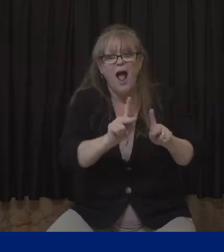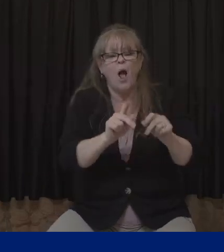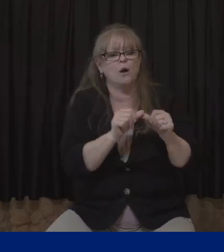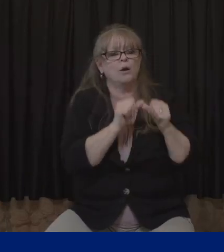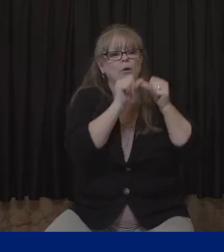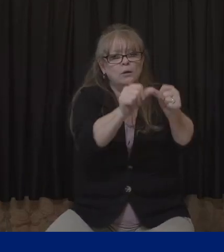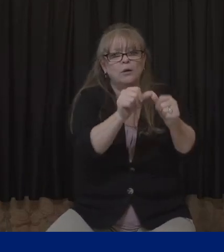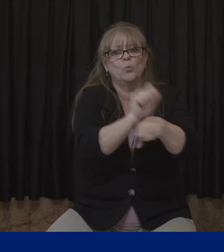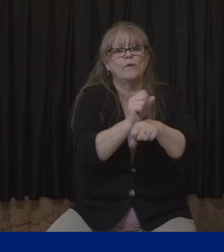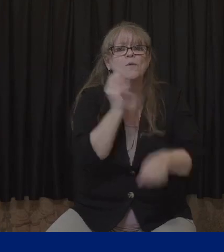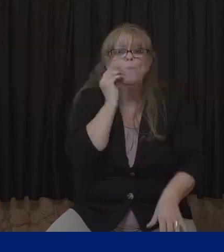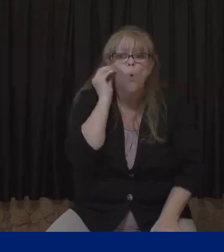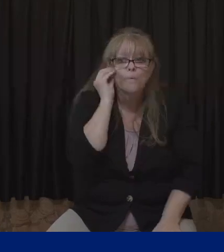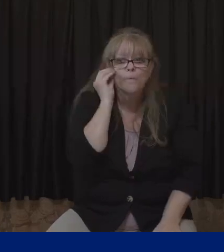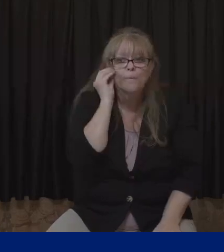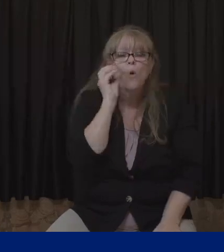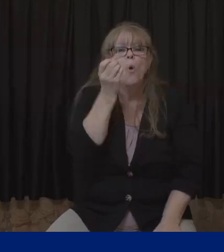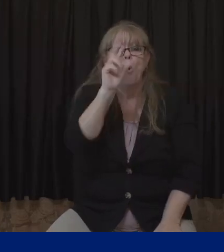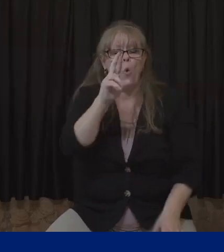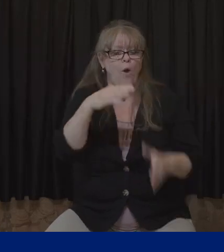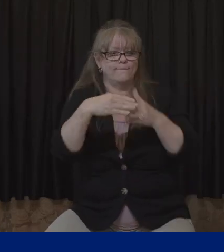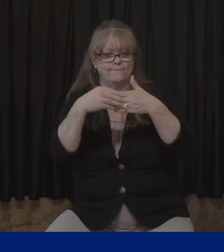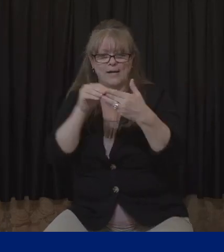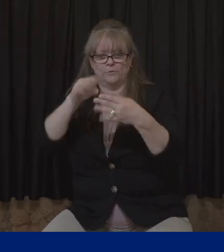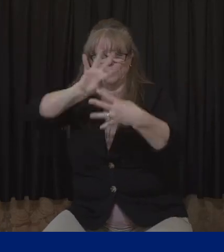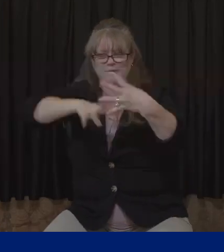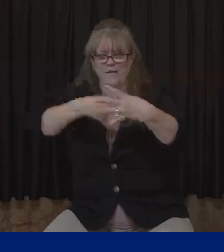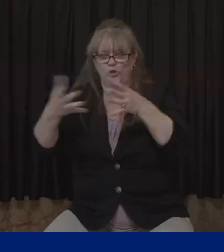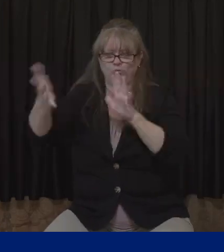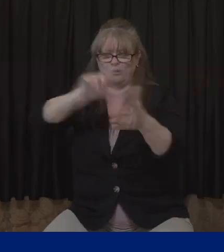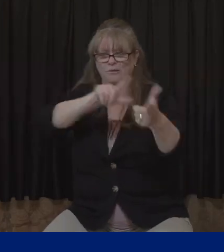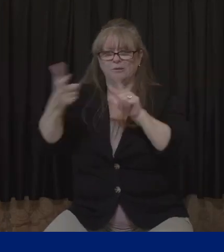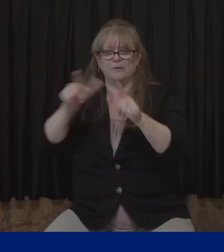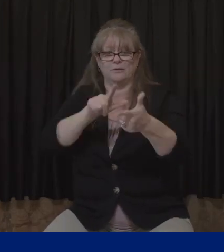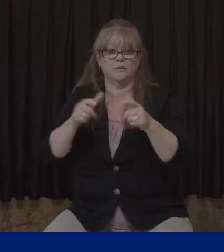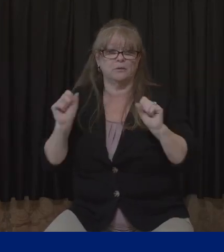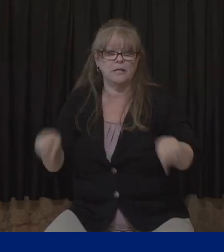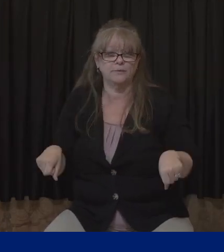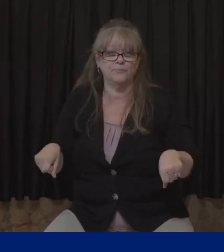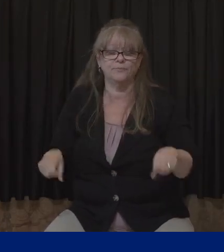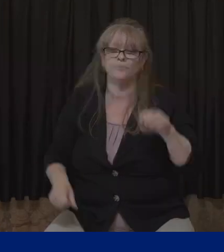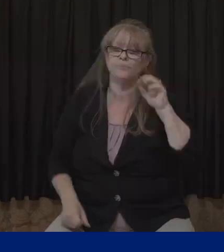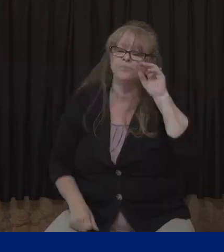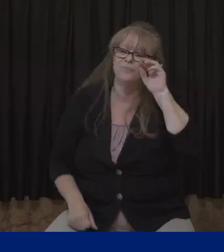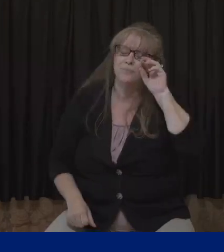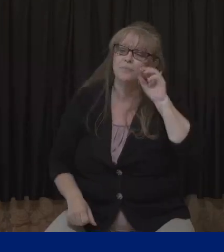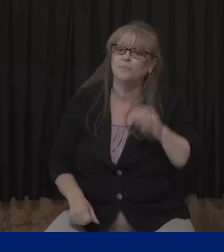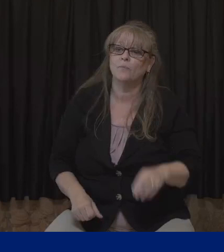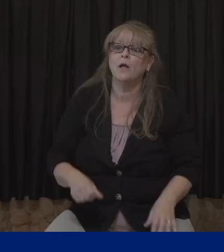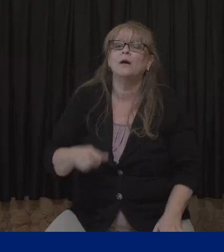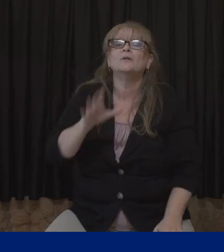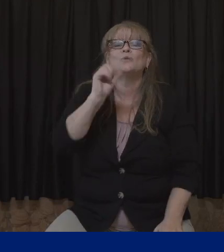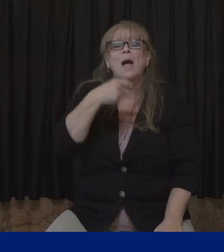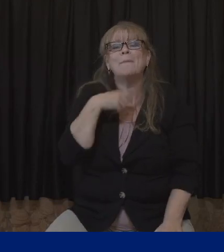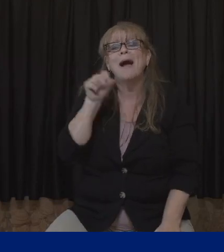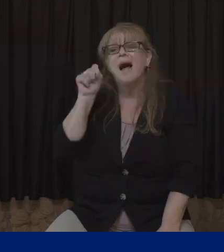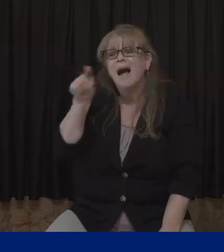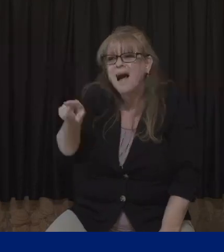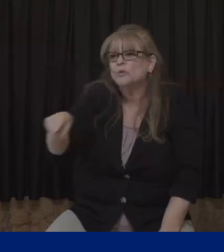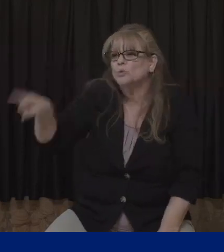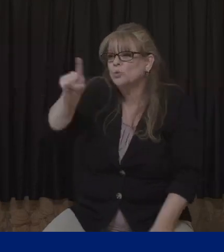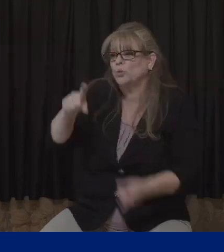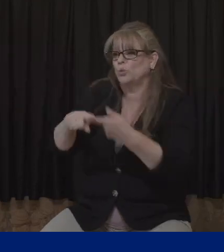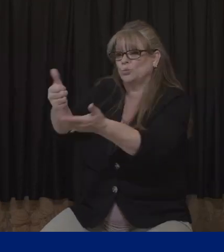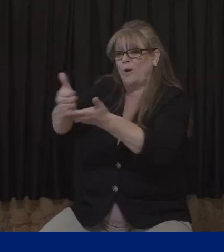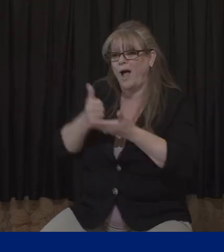time. Finally, we have an ask of you, and that is your help in enforcing these standards. Local public